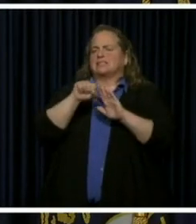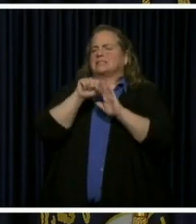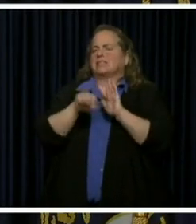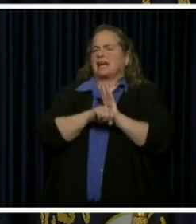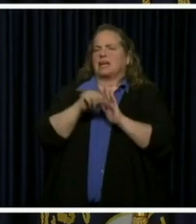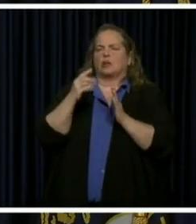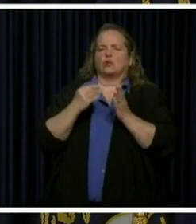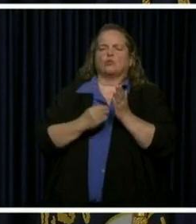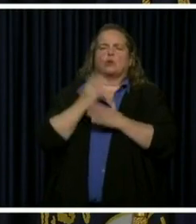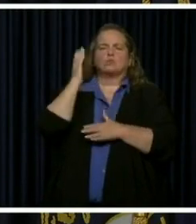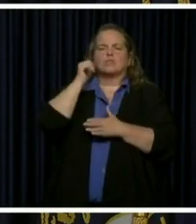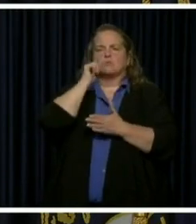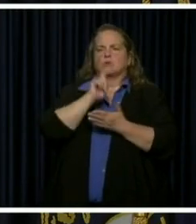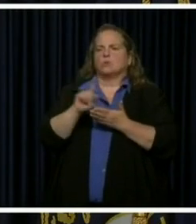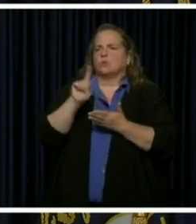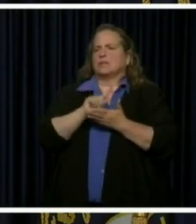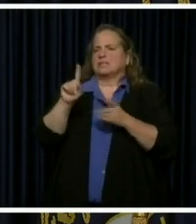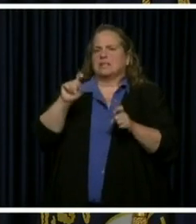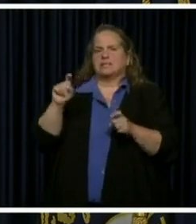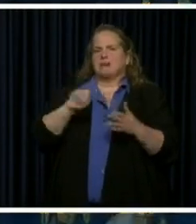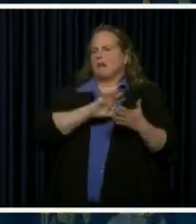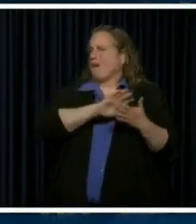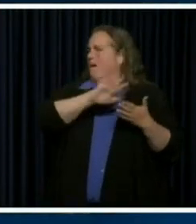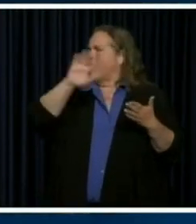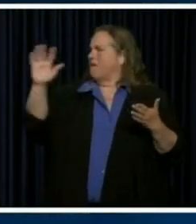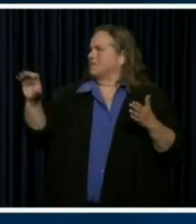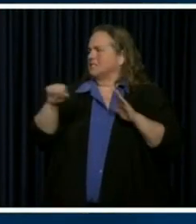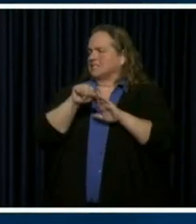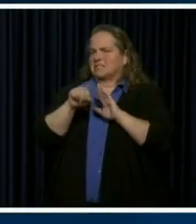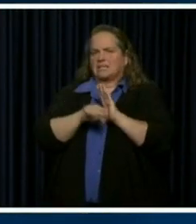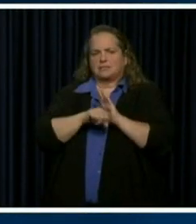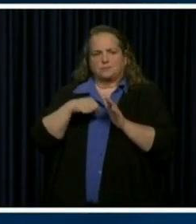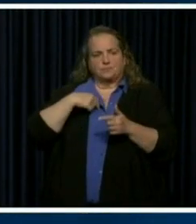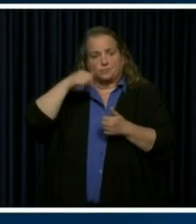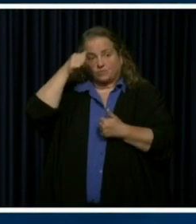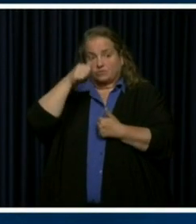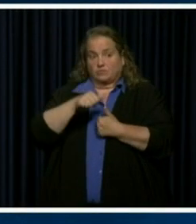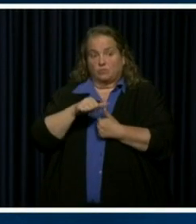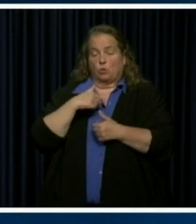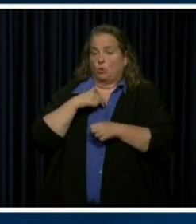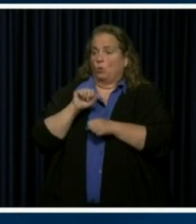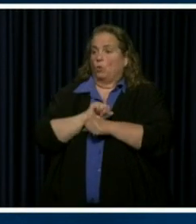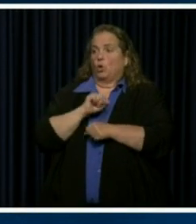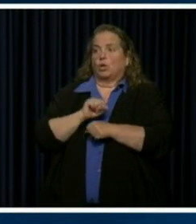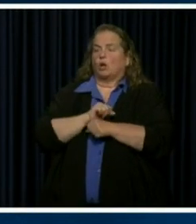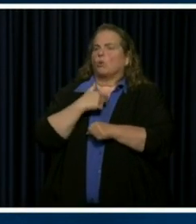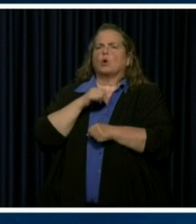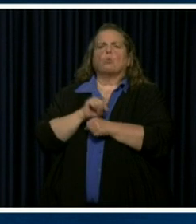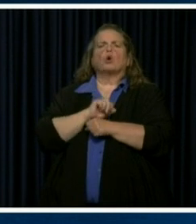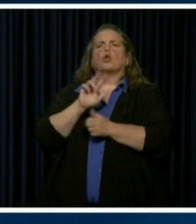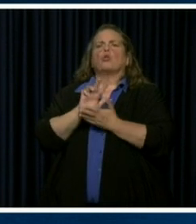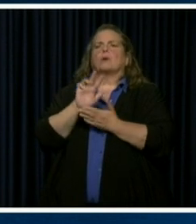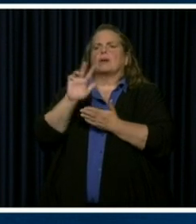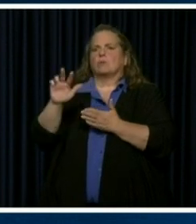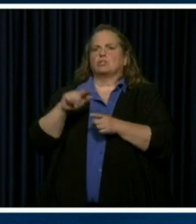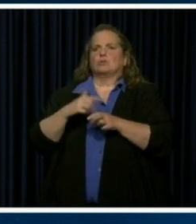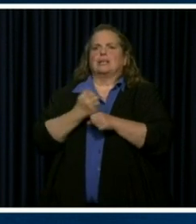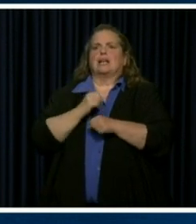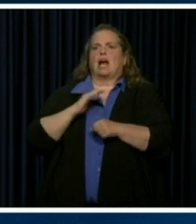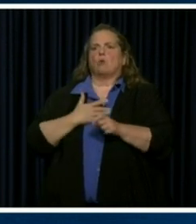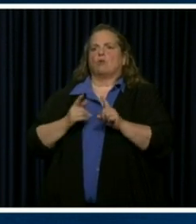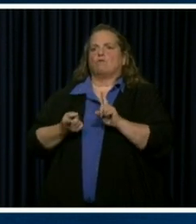grows every week. I mean, I remember when we were working, we worked 3 weeks to get our